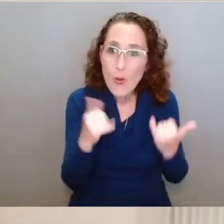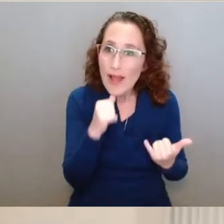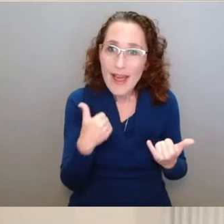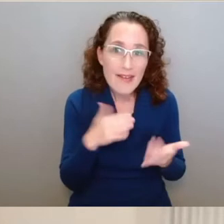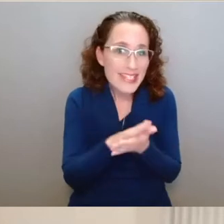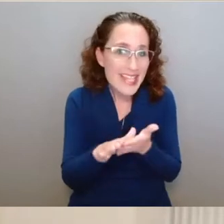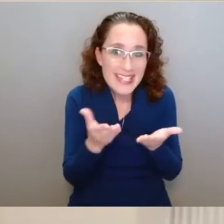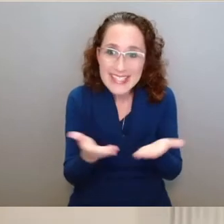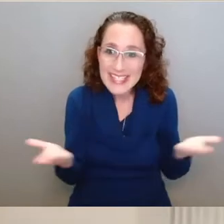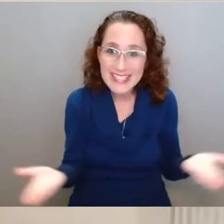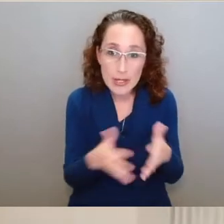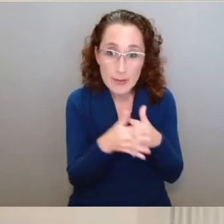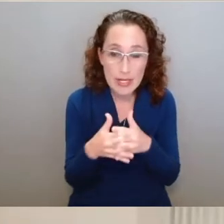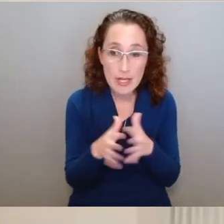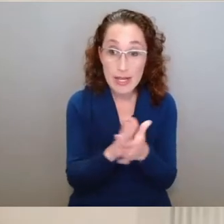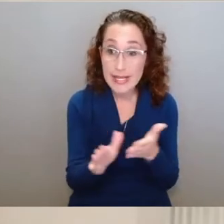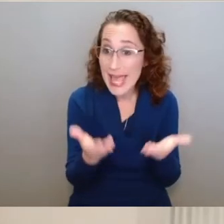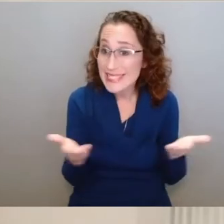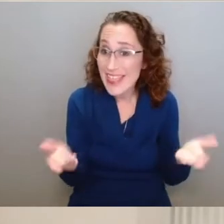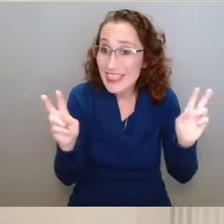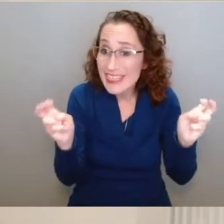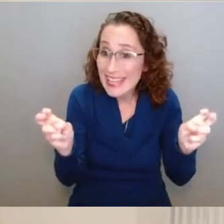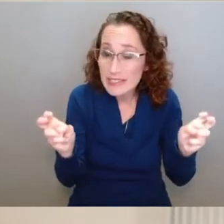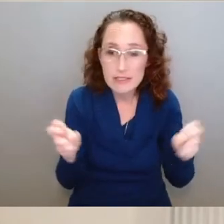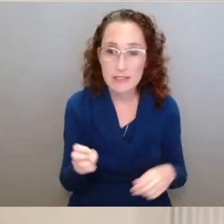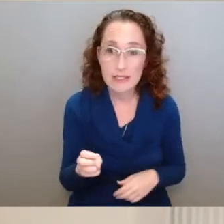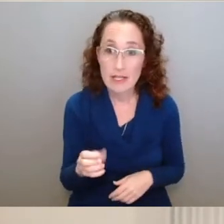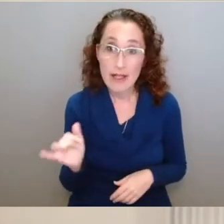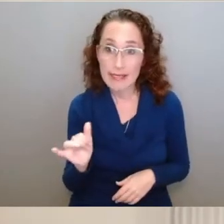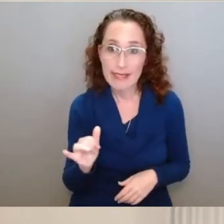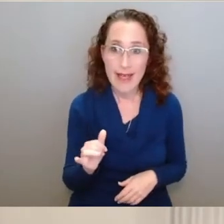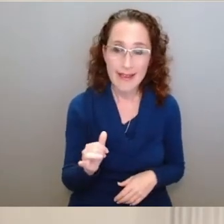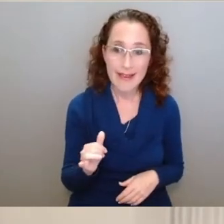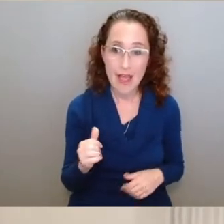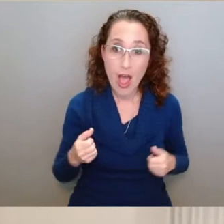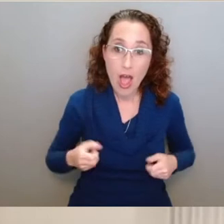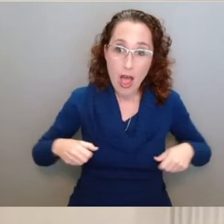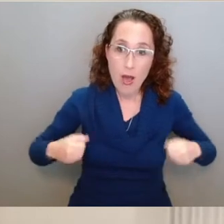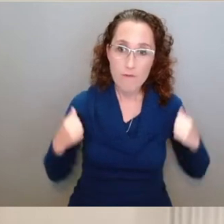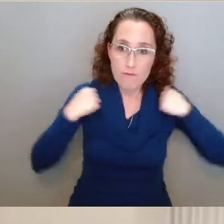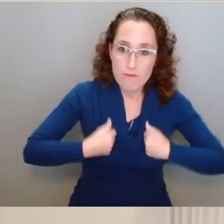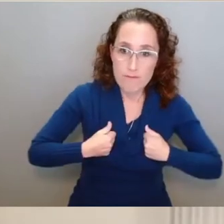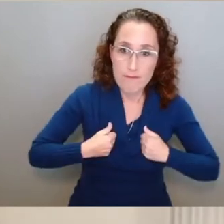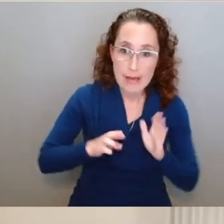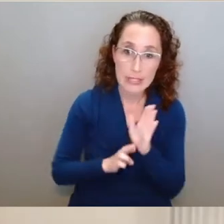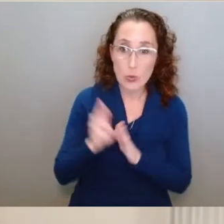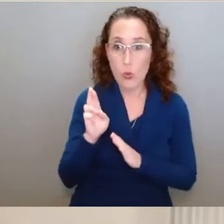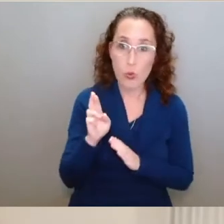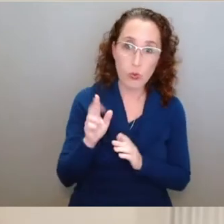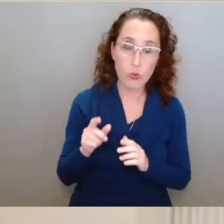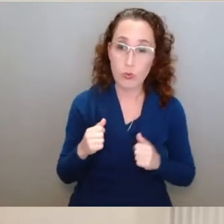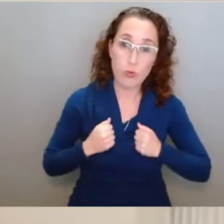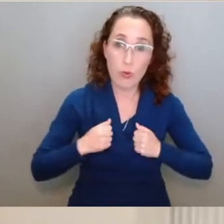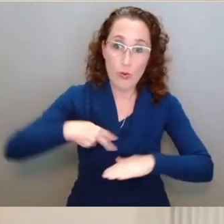America? And by nice things, I don't mean hovercraft backpacks like we were supposed to have by now, or laundry that